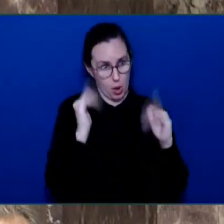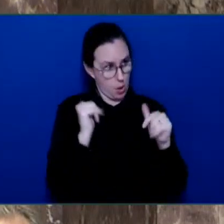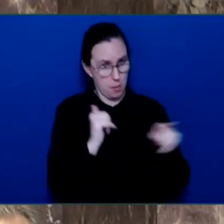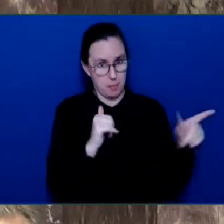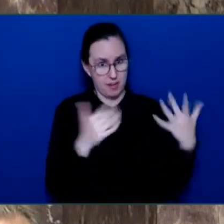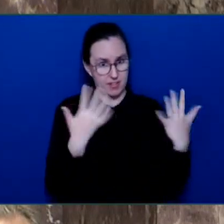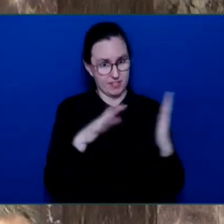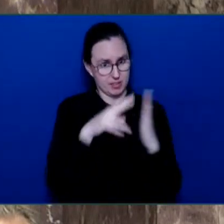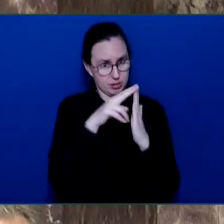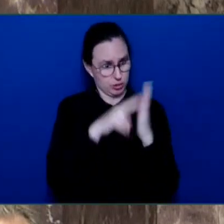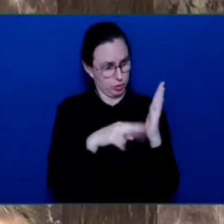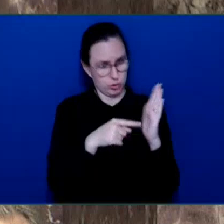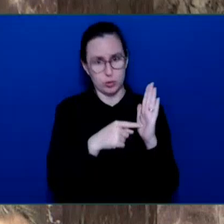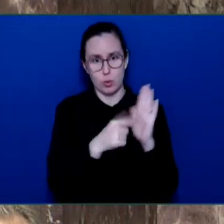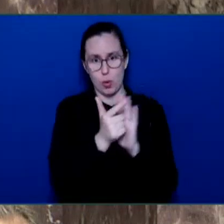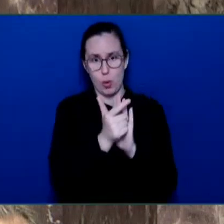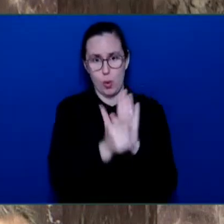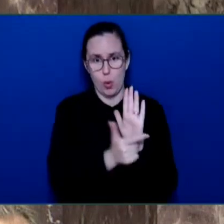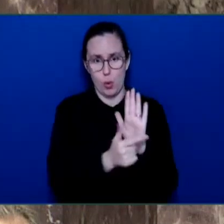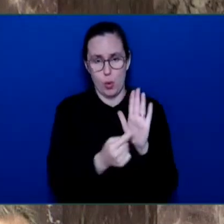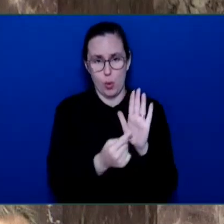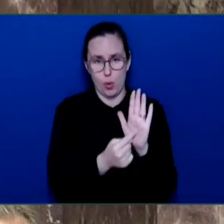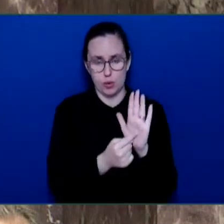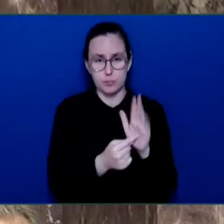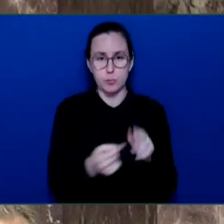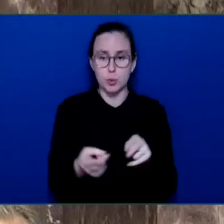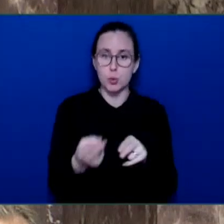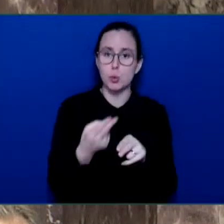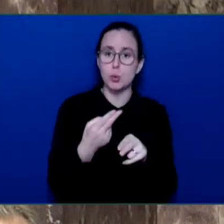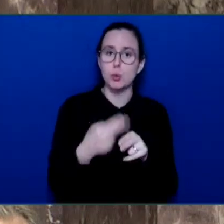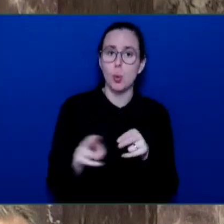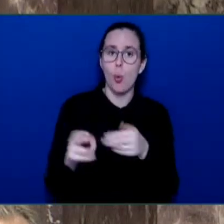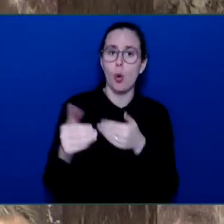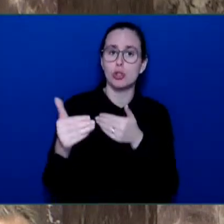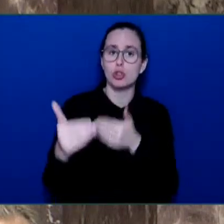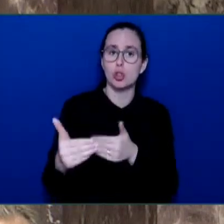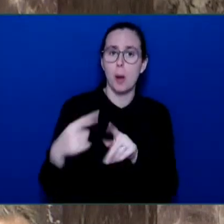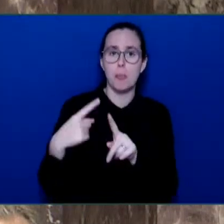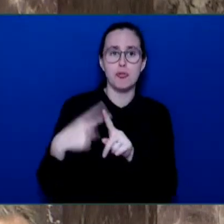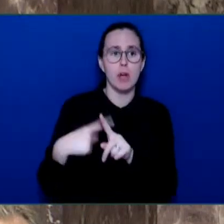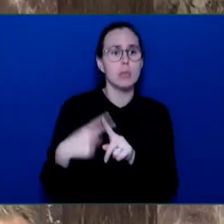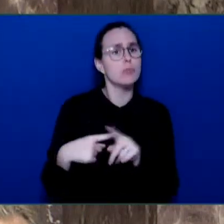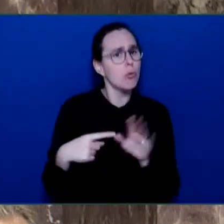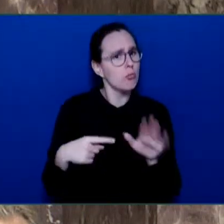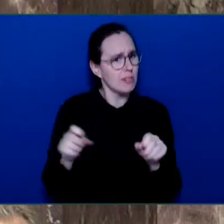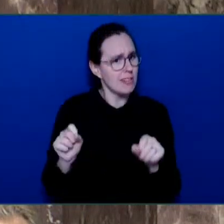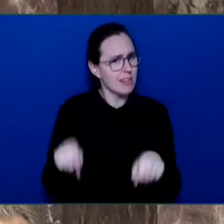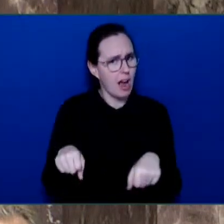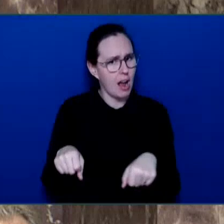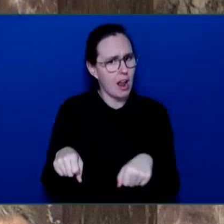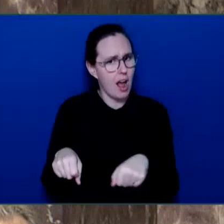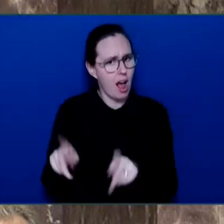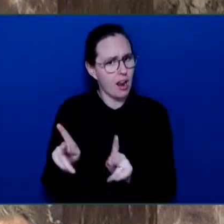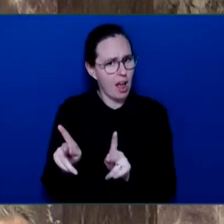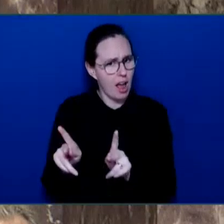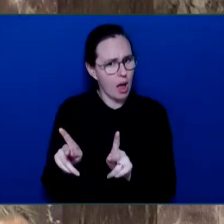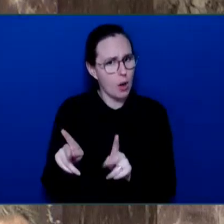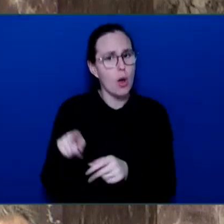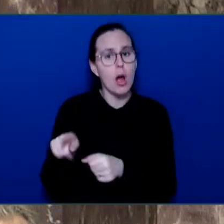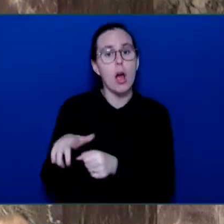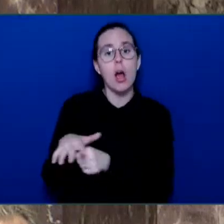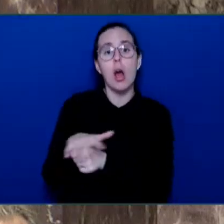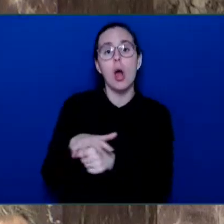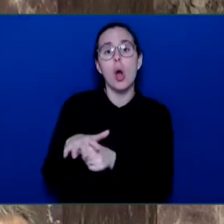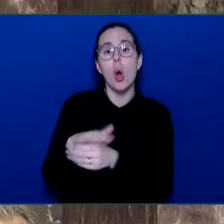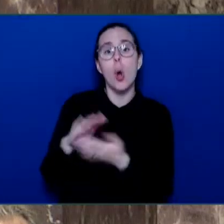in British Columbia. They still are allowed. Tourism-dependent communities can continue to have short-term rentals. Communities under 10,000